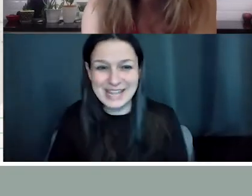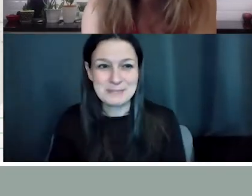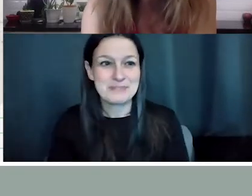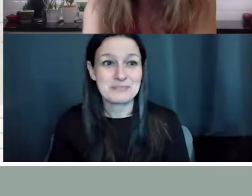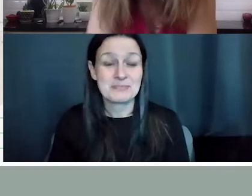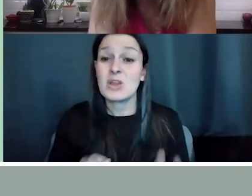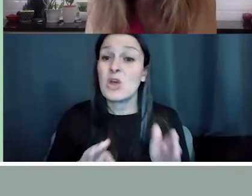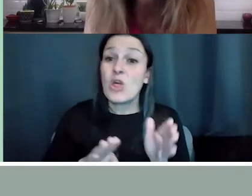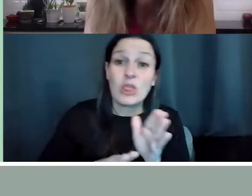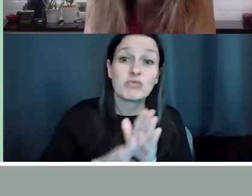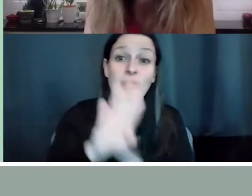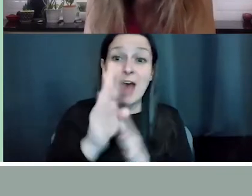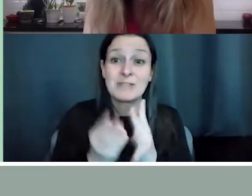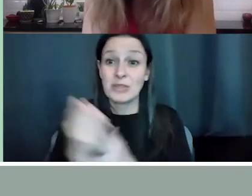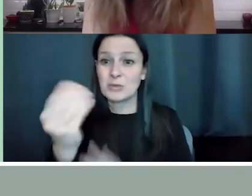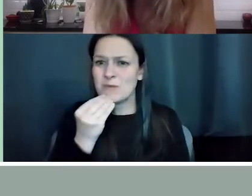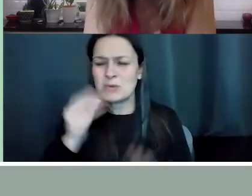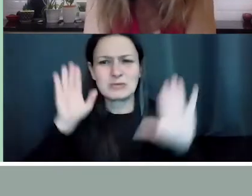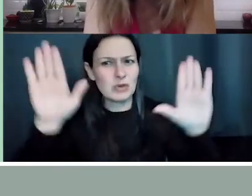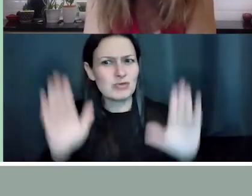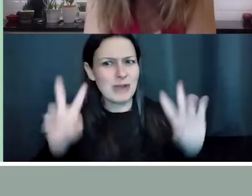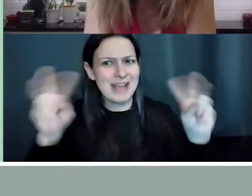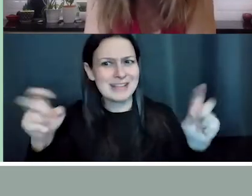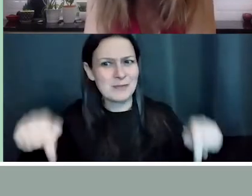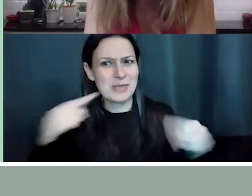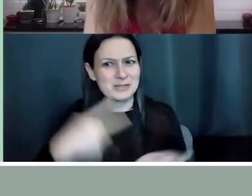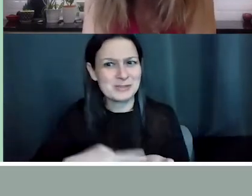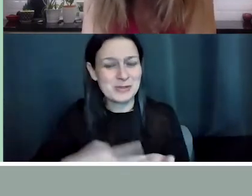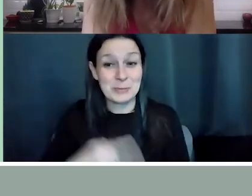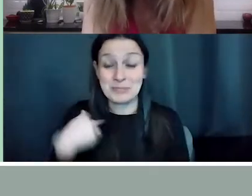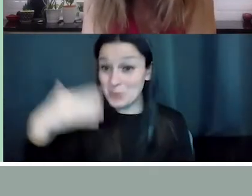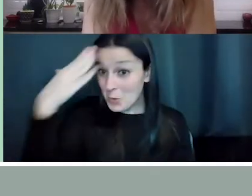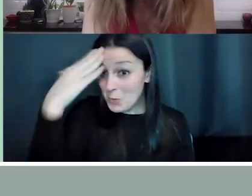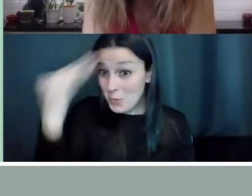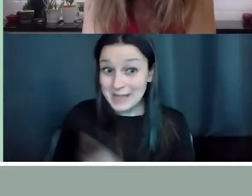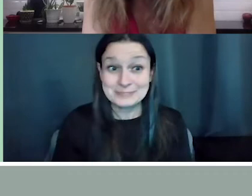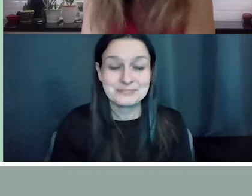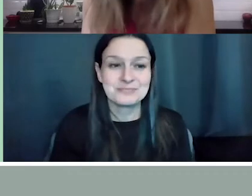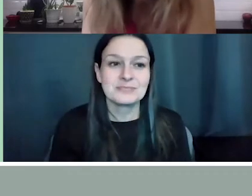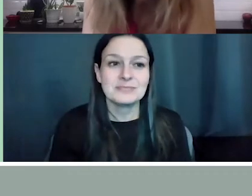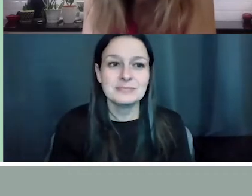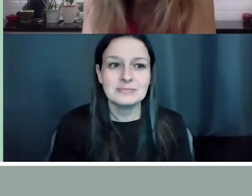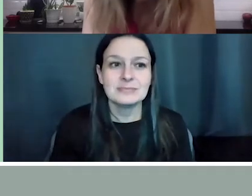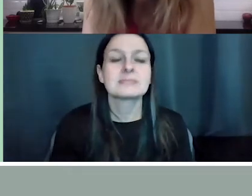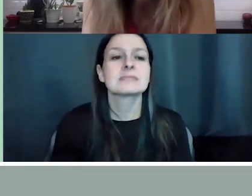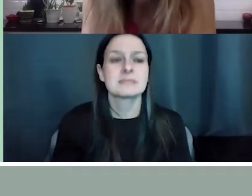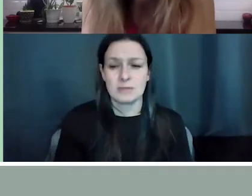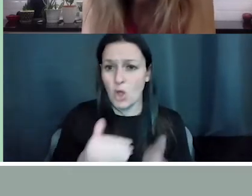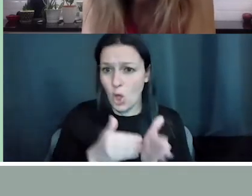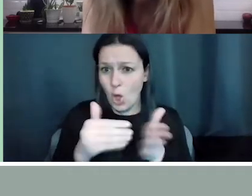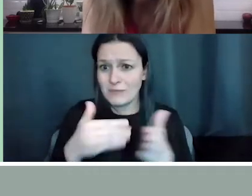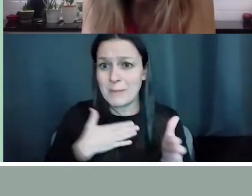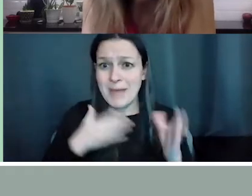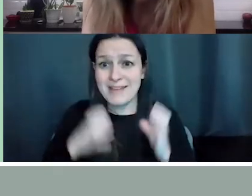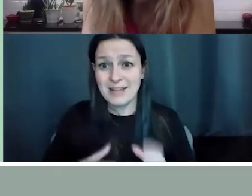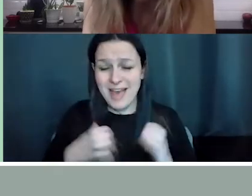Food is a really great title for this talk because, you know, I think what I hear from a lot of my clients